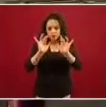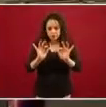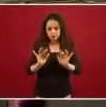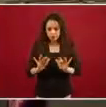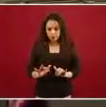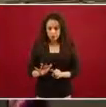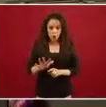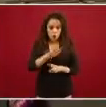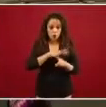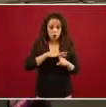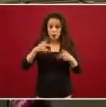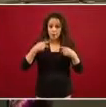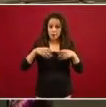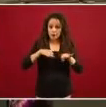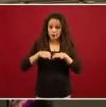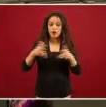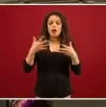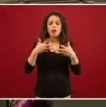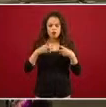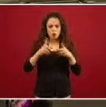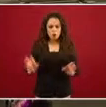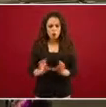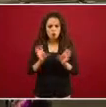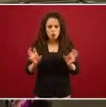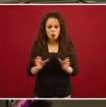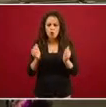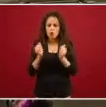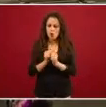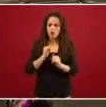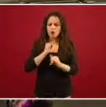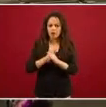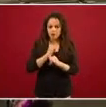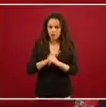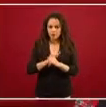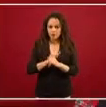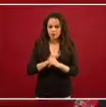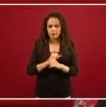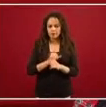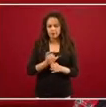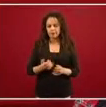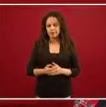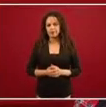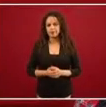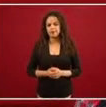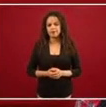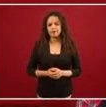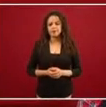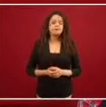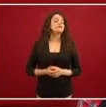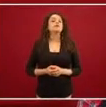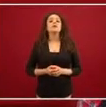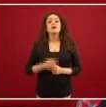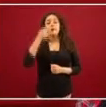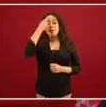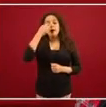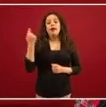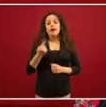system. All of our epidemiologists have internet connection and a device through which they